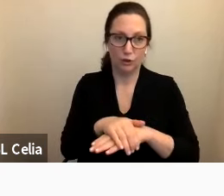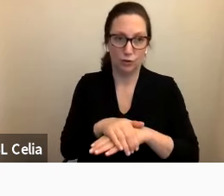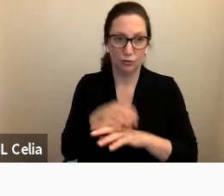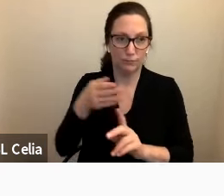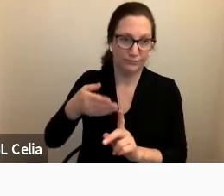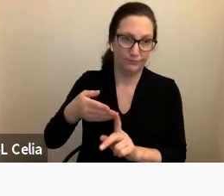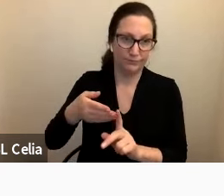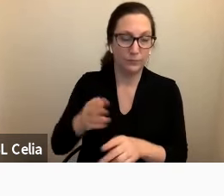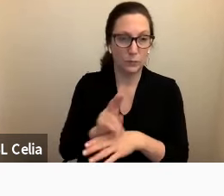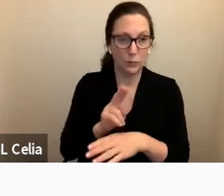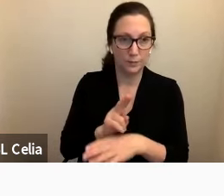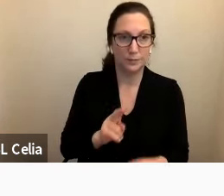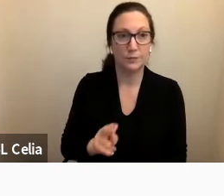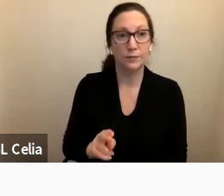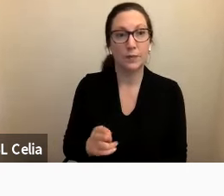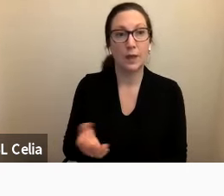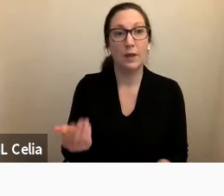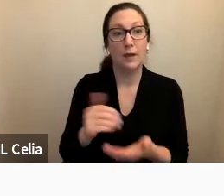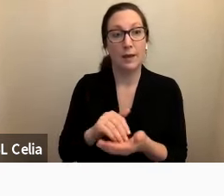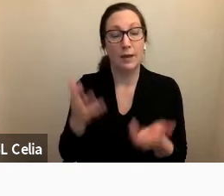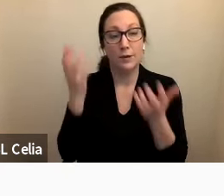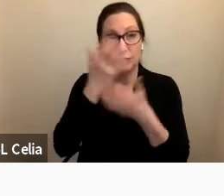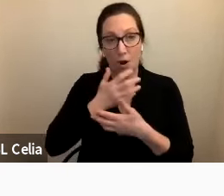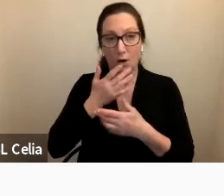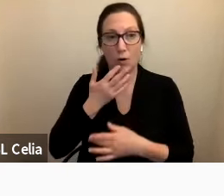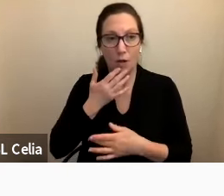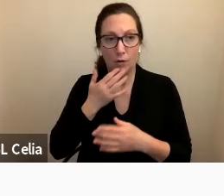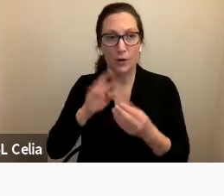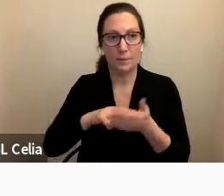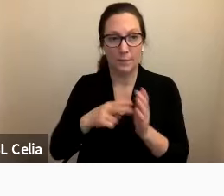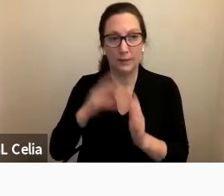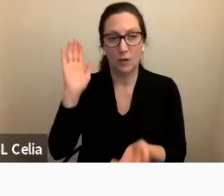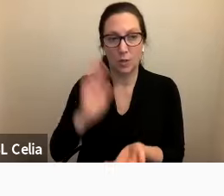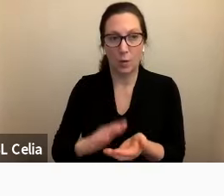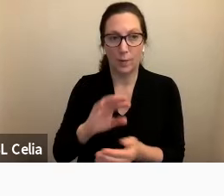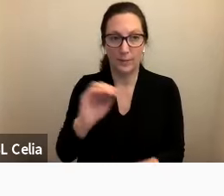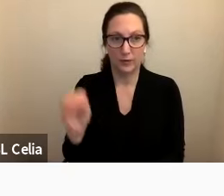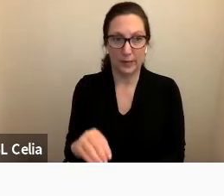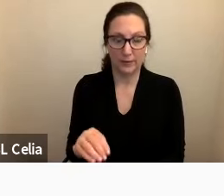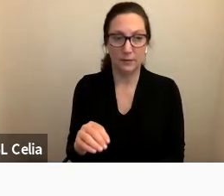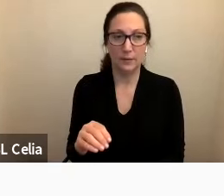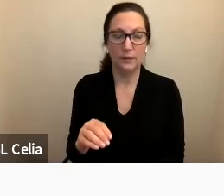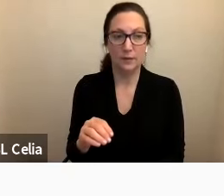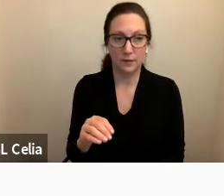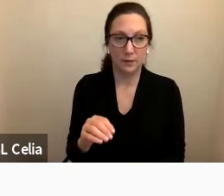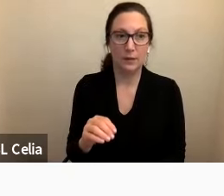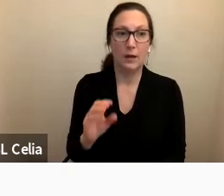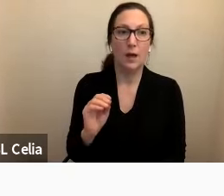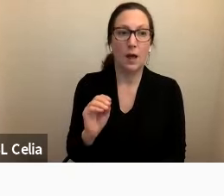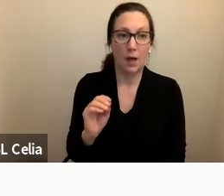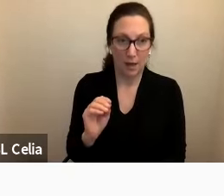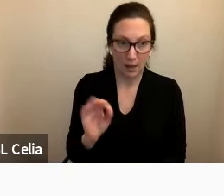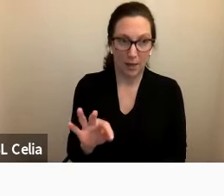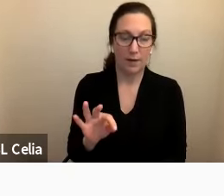This one is, again, the darker colors represent the lower percentage of households where a language other than English